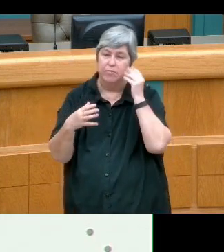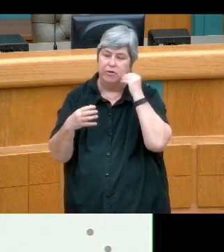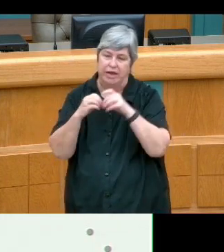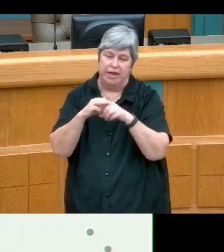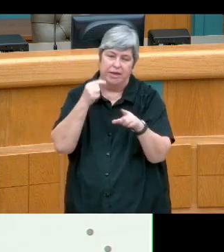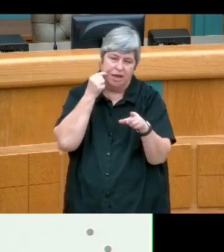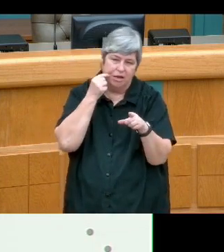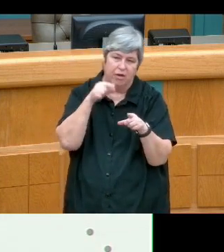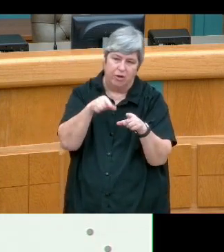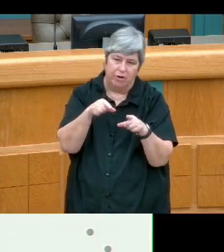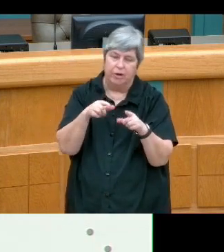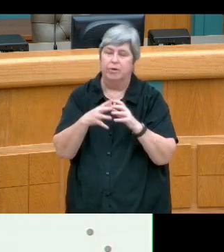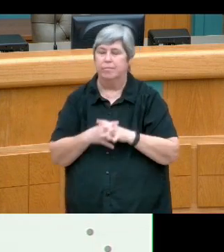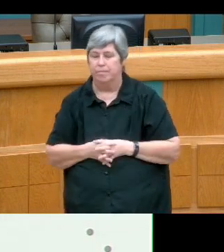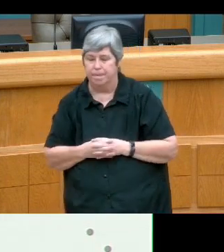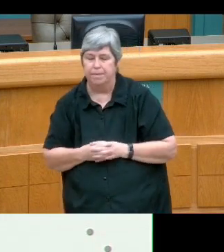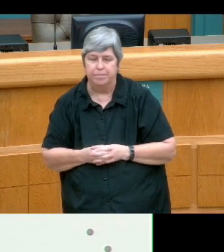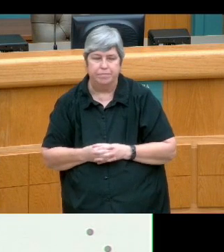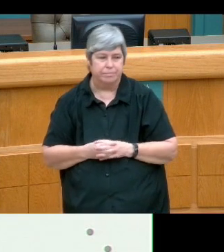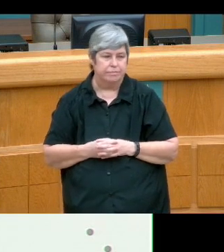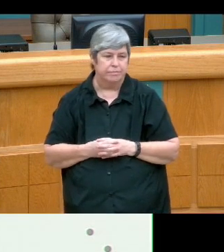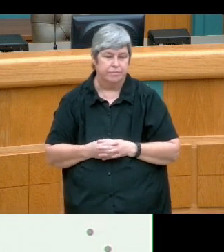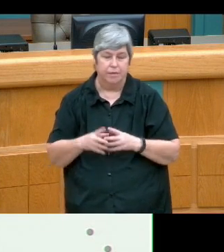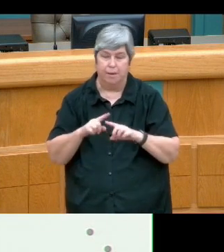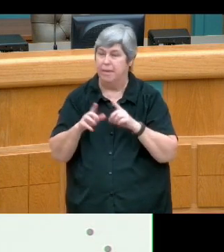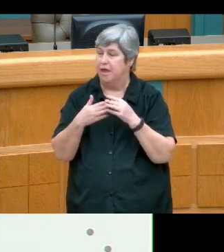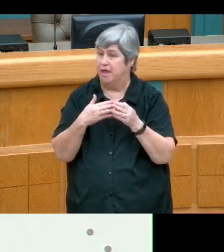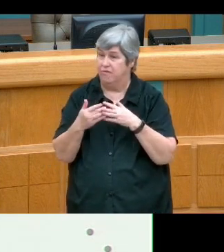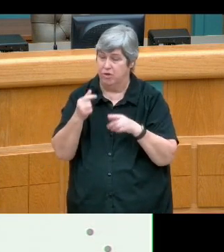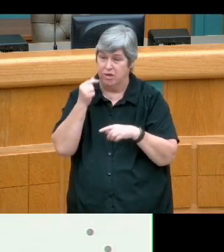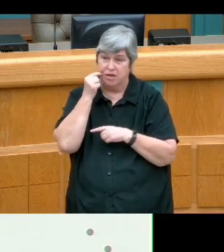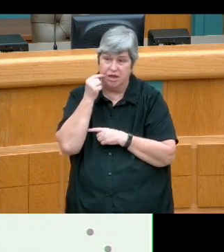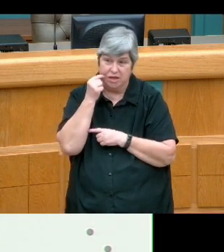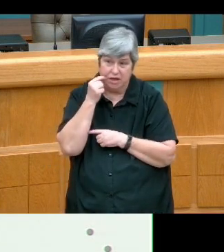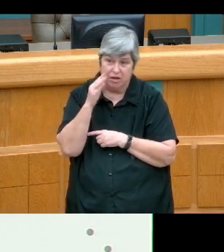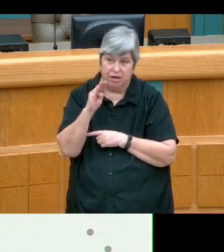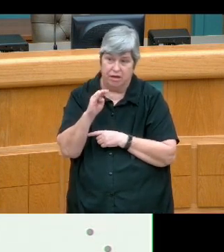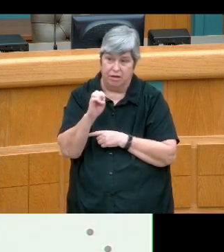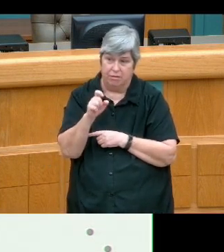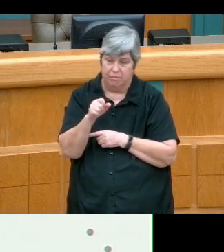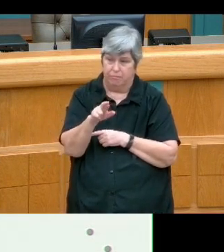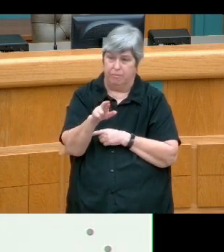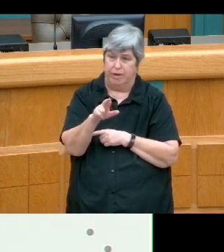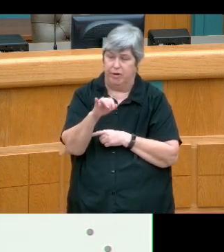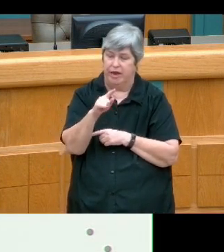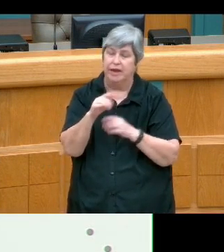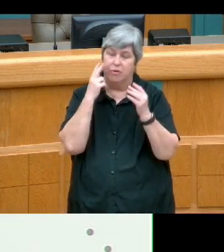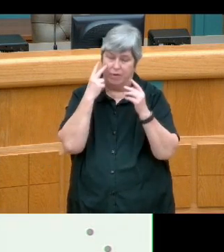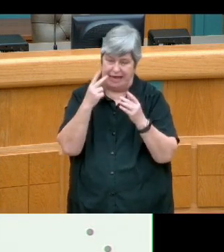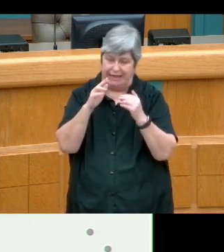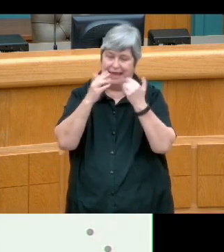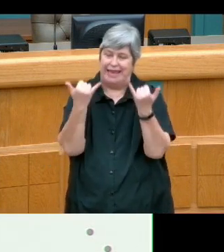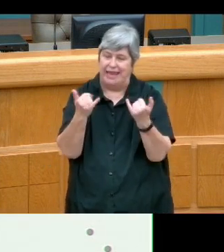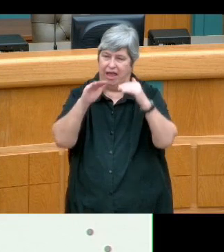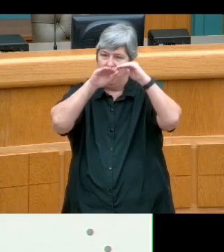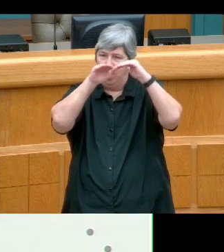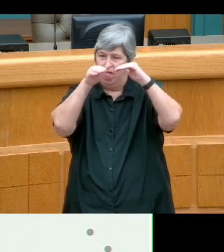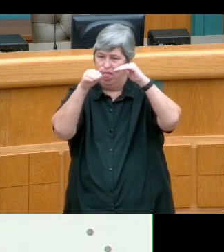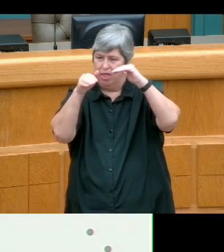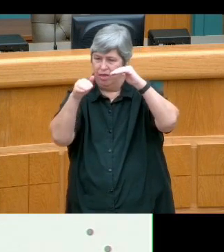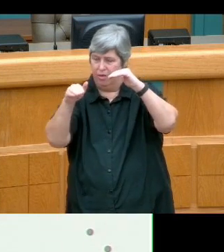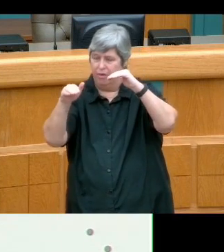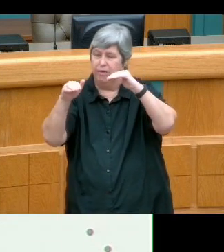San Antonio and Bexar County. But even in San Antonio, Bexar County now, we see a decrease in the average number of new cases per